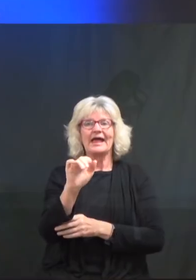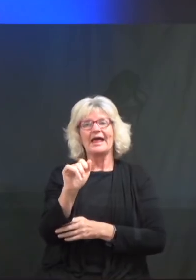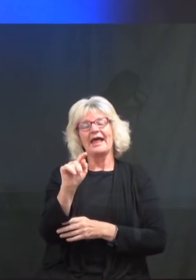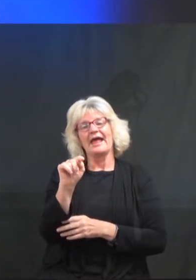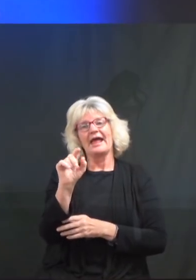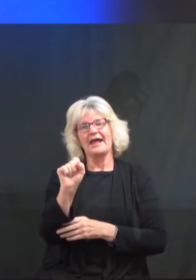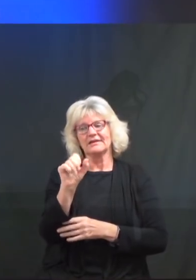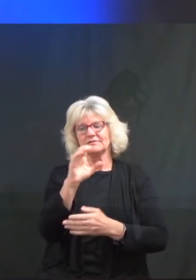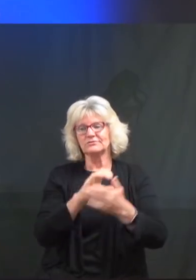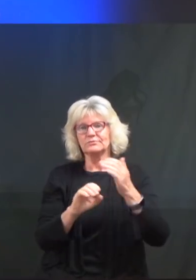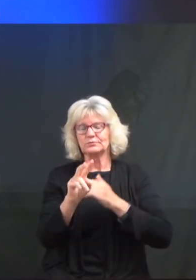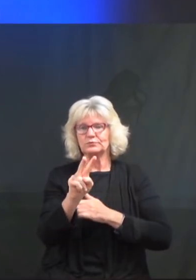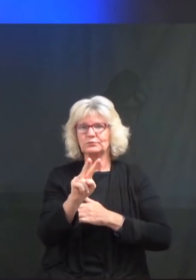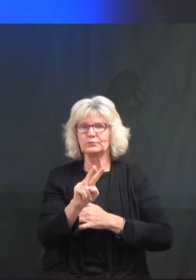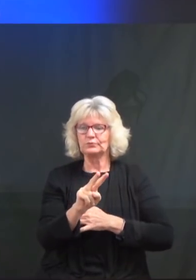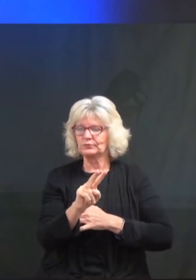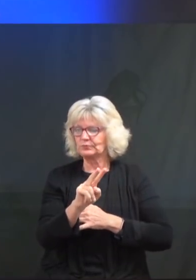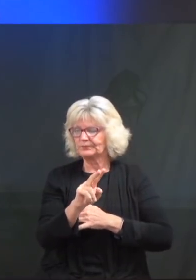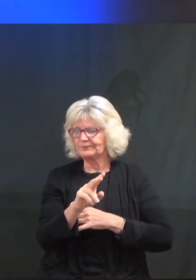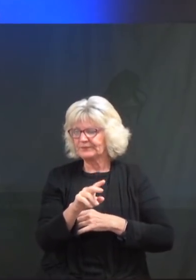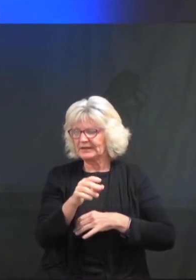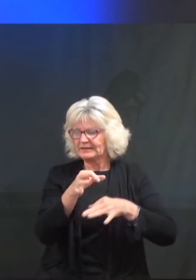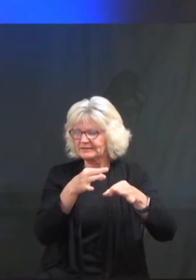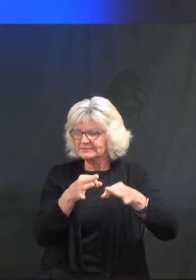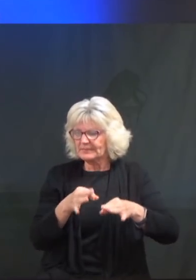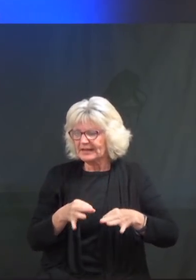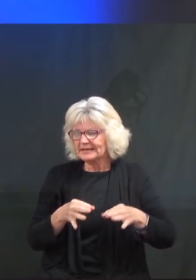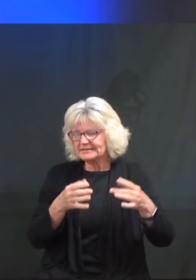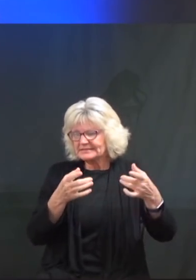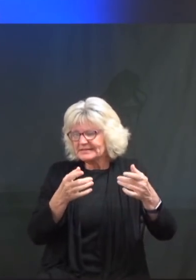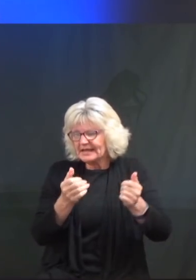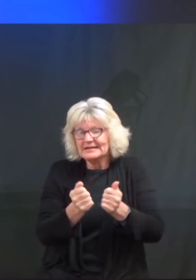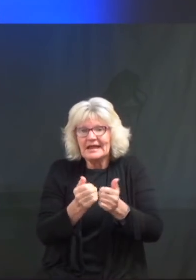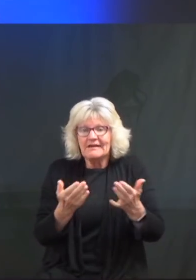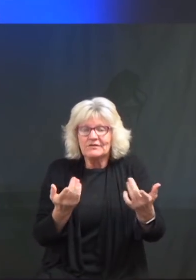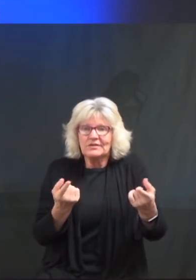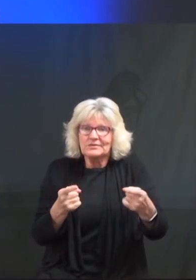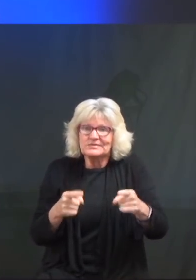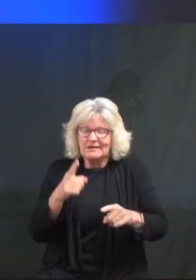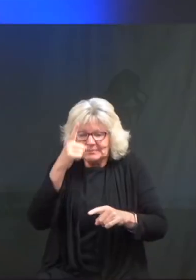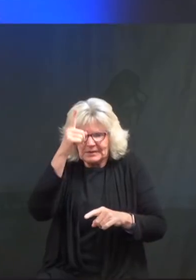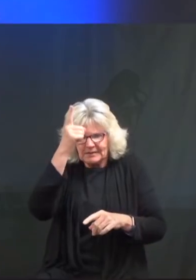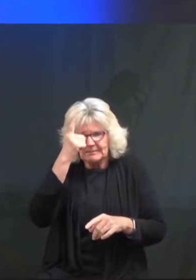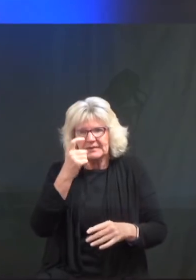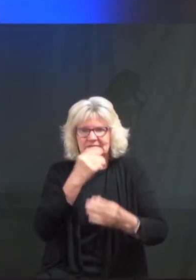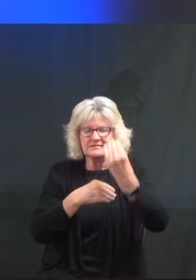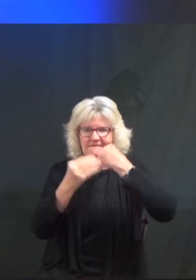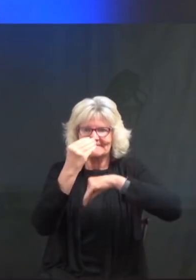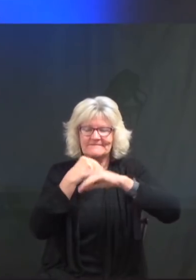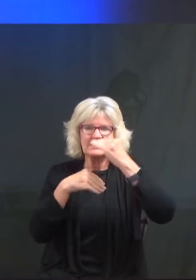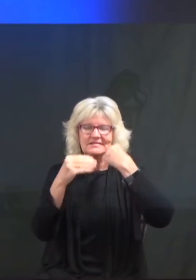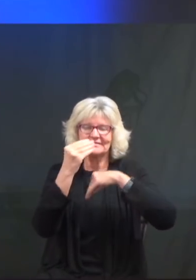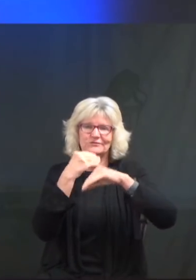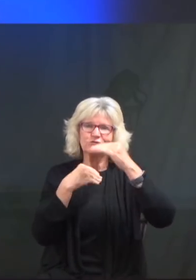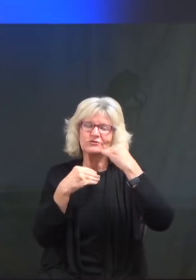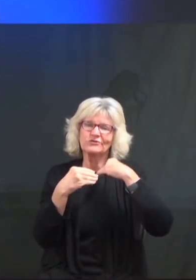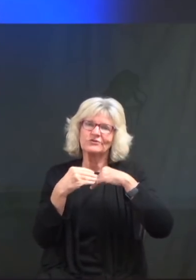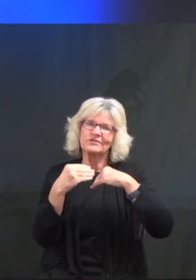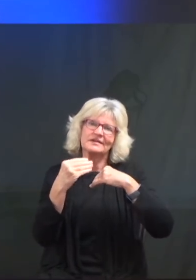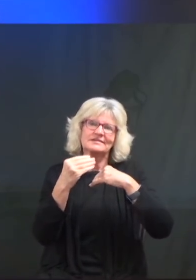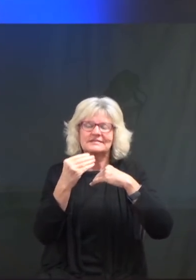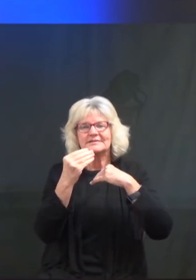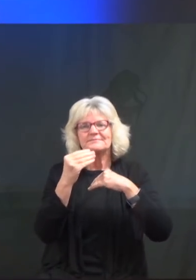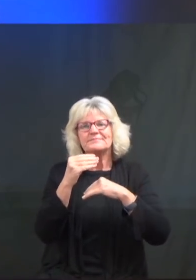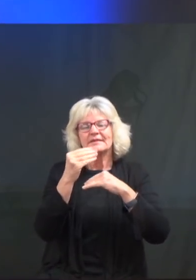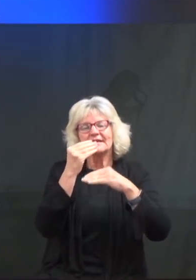that what was taking place is everyone was coming in because of this festival. They're supposed to come for this feast, the